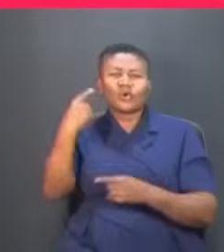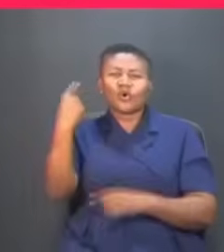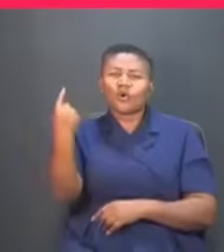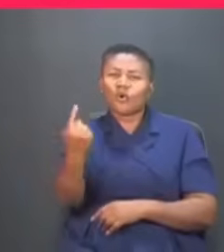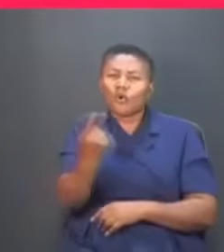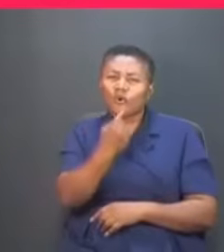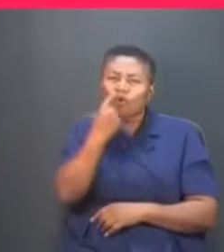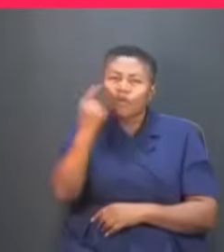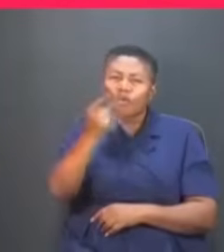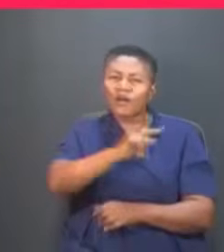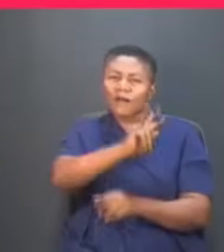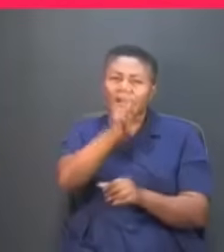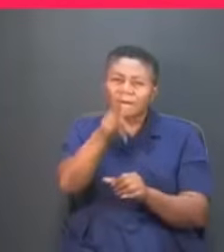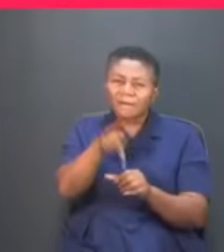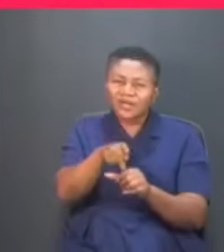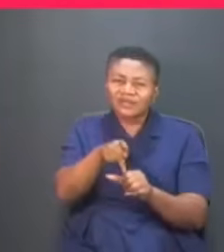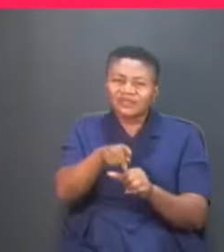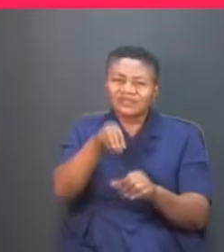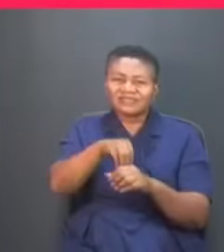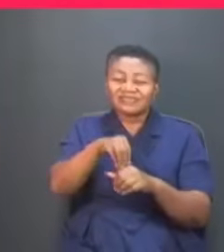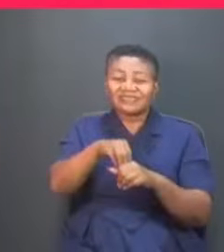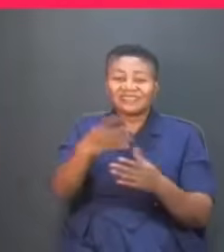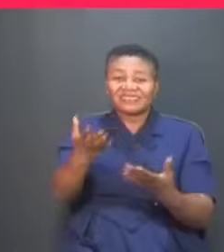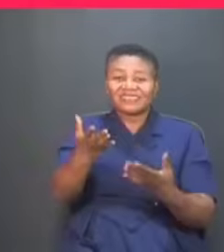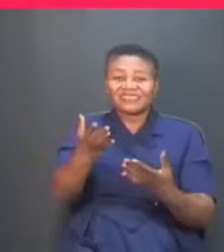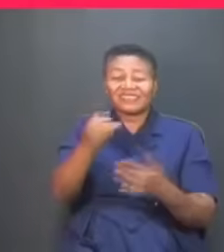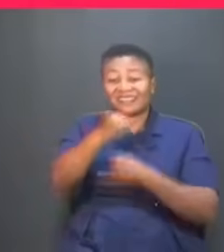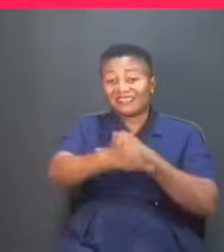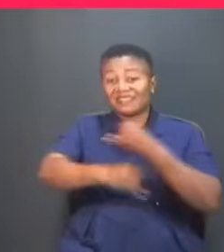a number of international conferences.